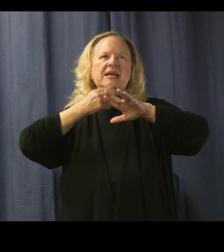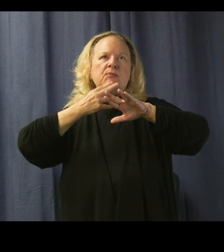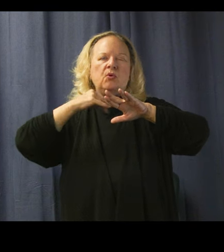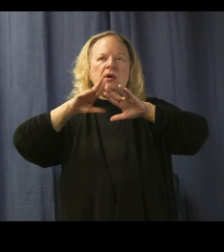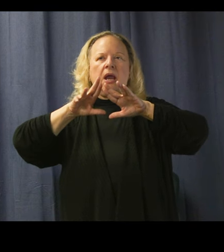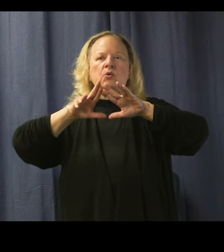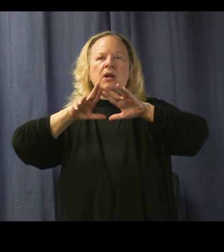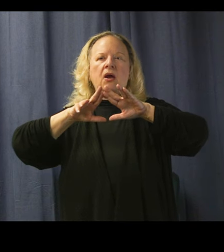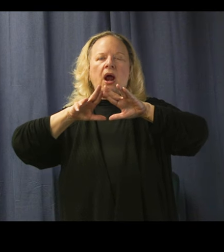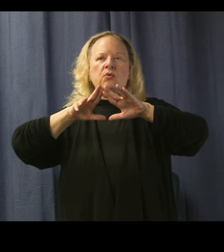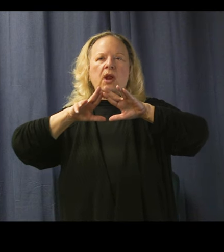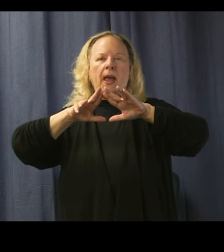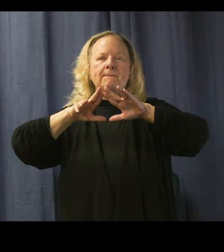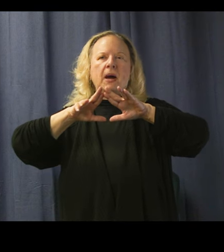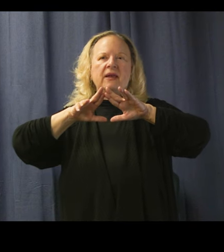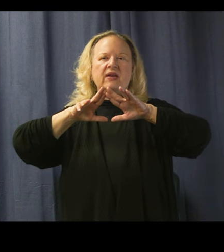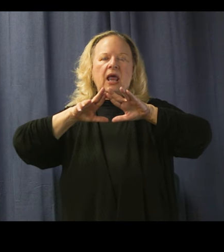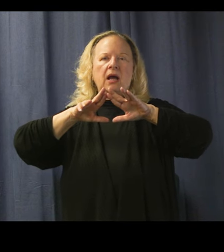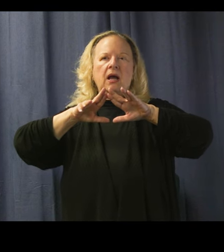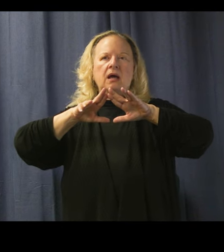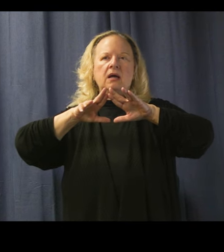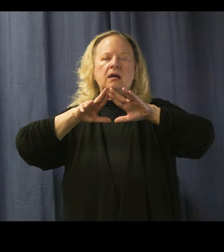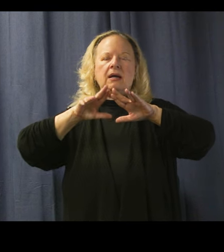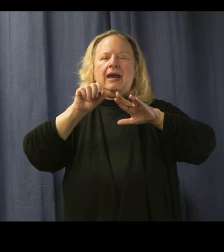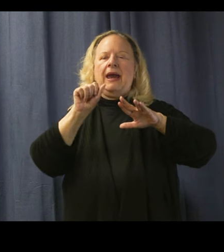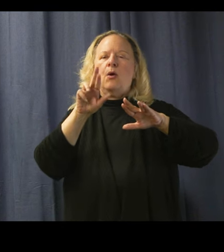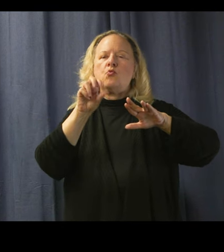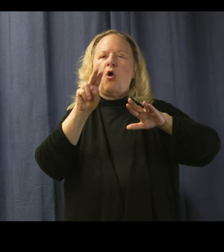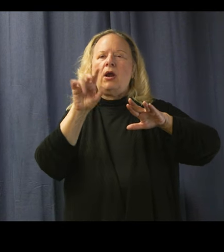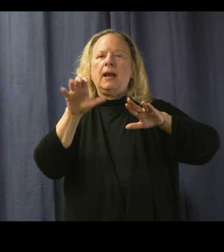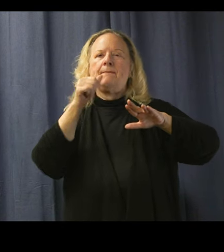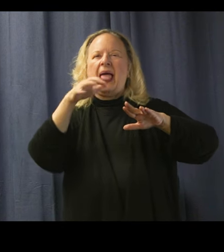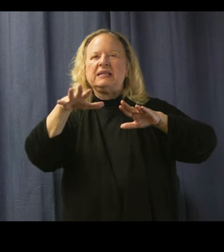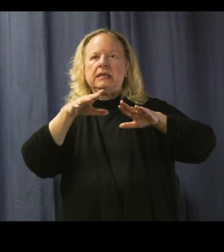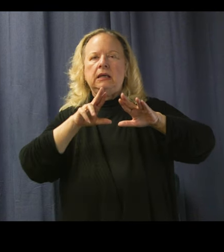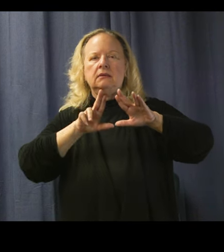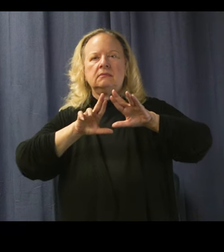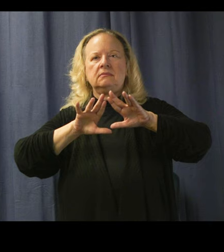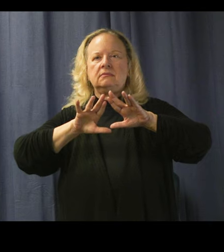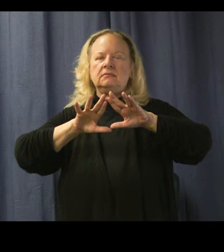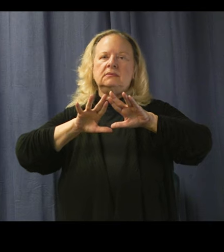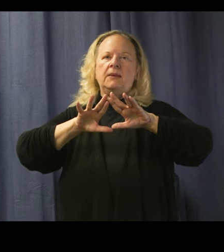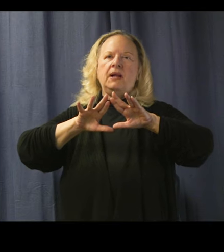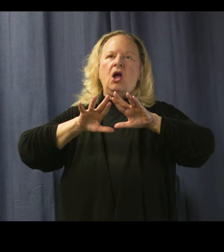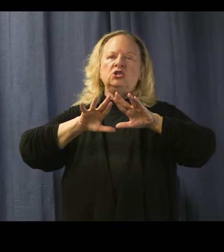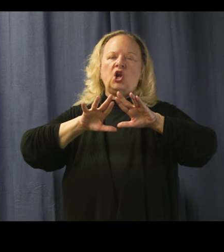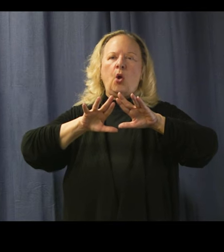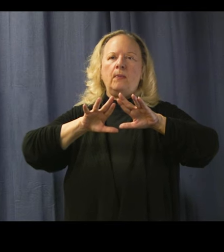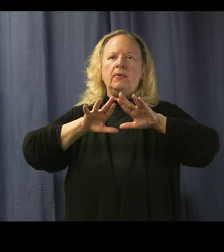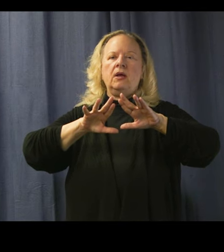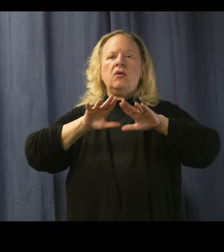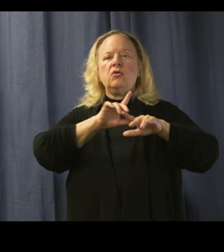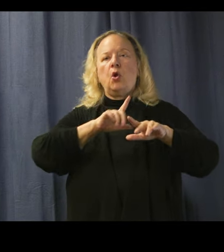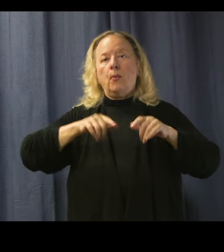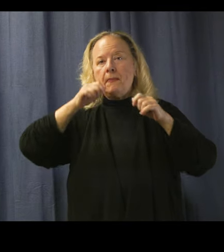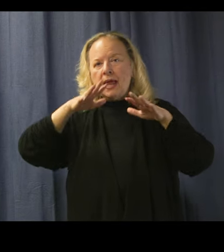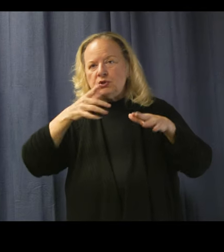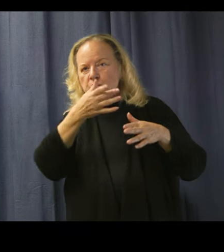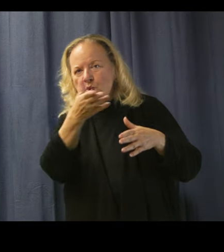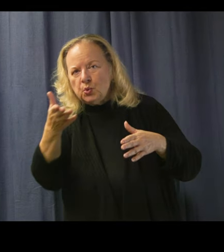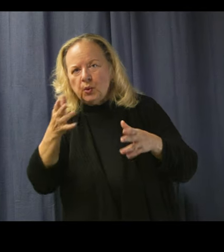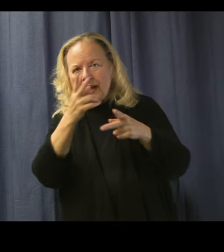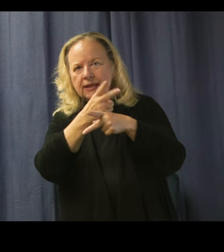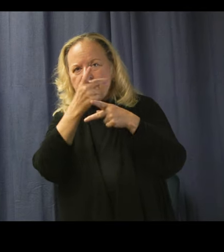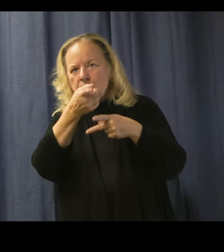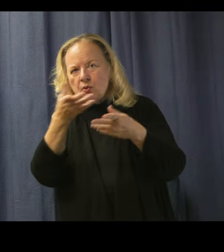Mareka, Yair Adonai Panivileka Vihuneka, Yisa Adonai Panivileka Viasemlaka Shalom. The Lord bless you and